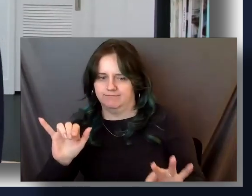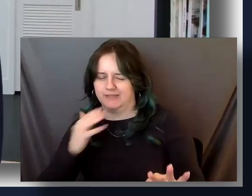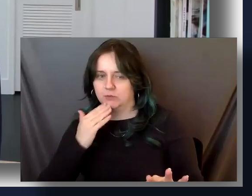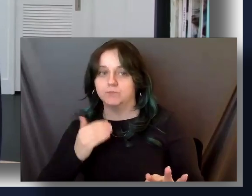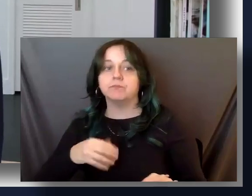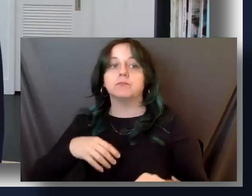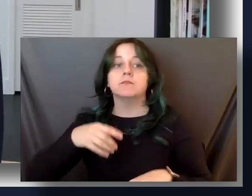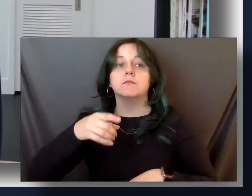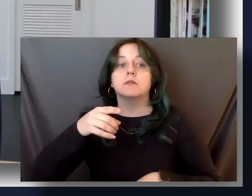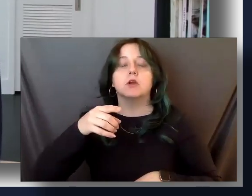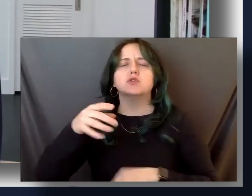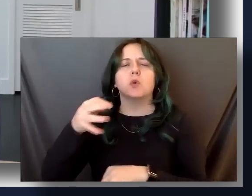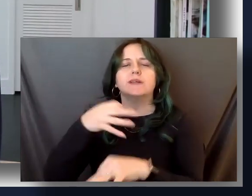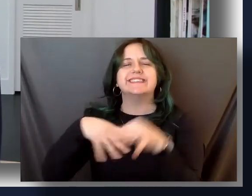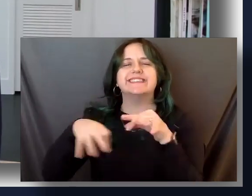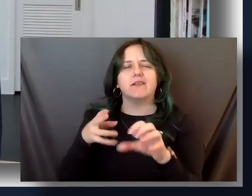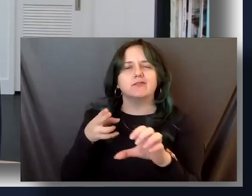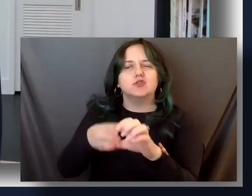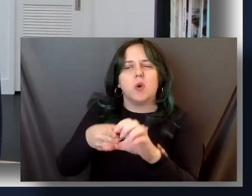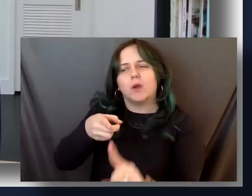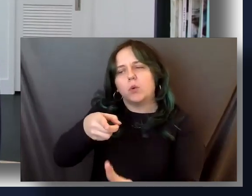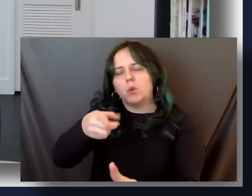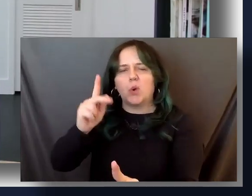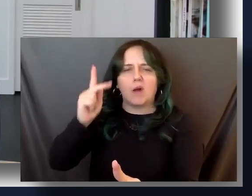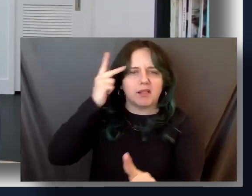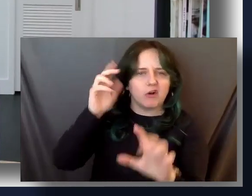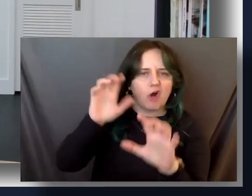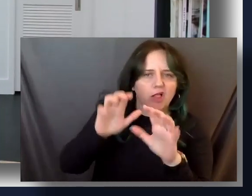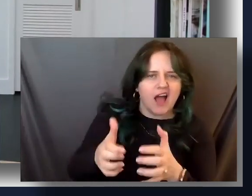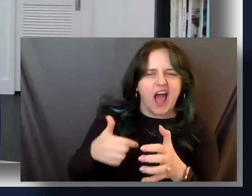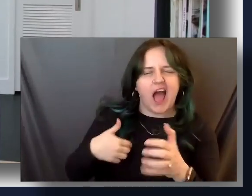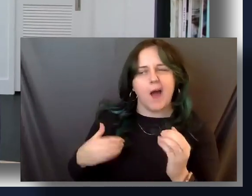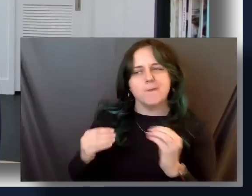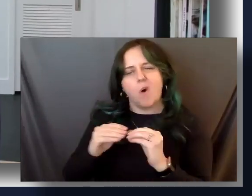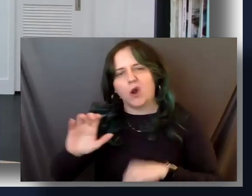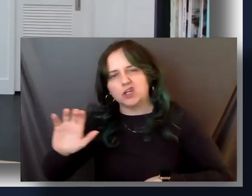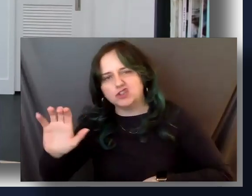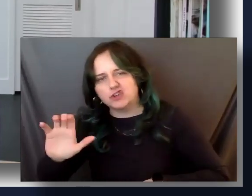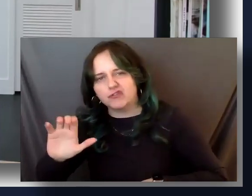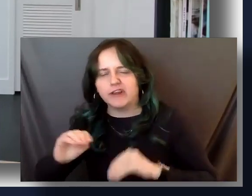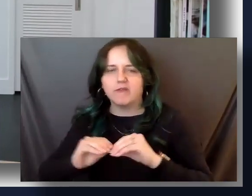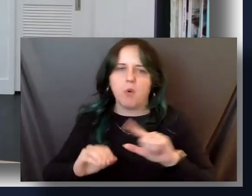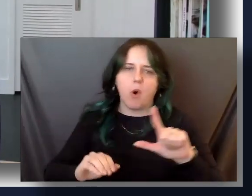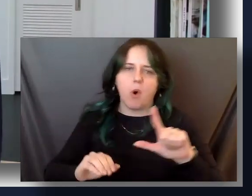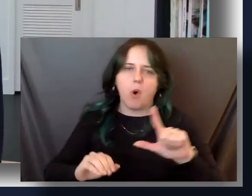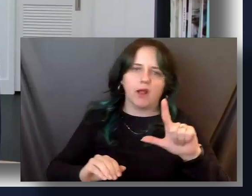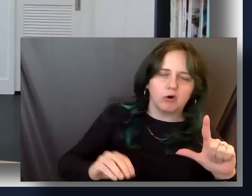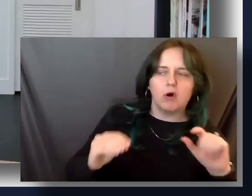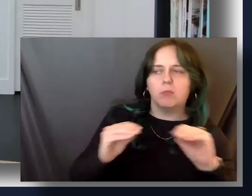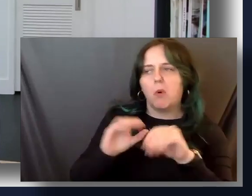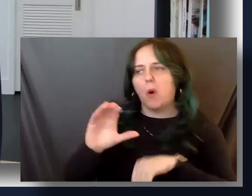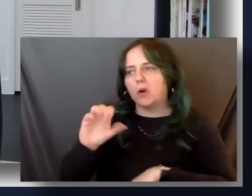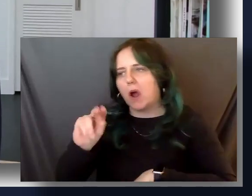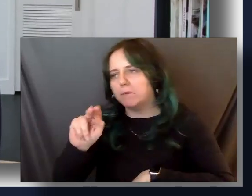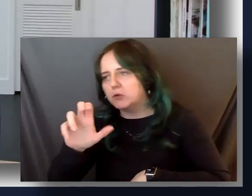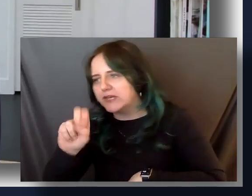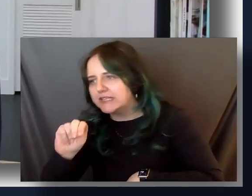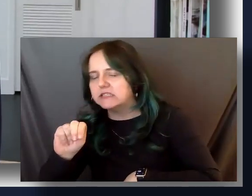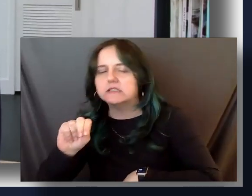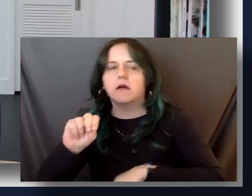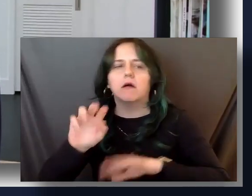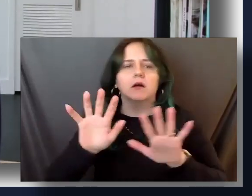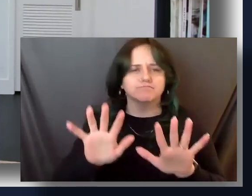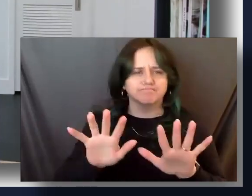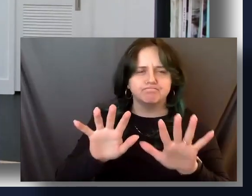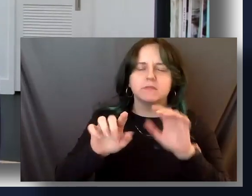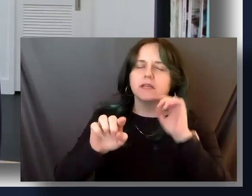So instead of joining a political party because you're conservative or liberal or you're communist or you're